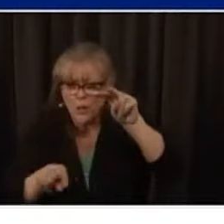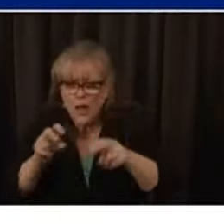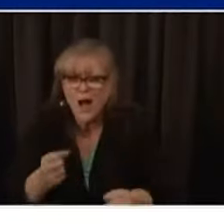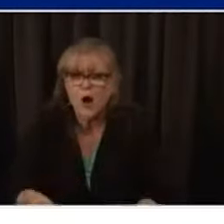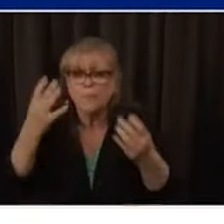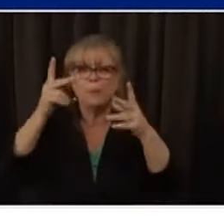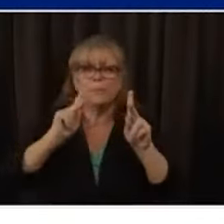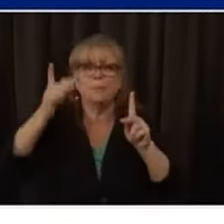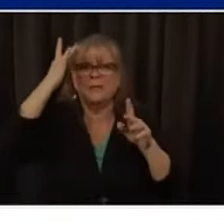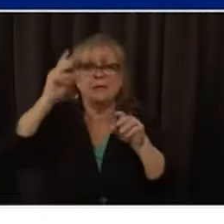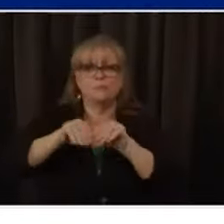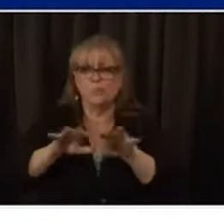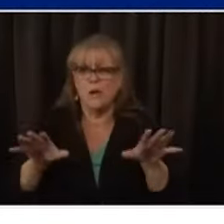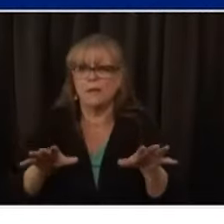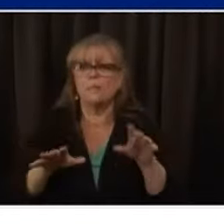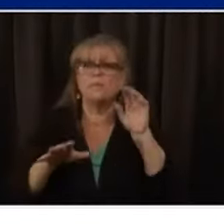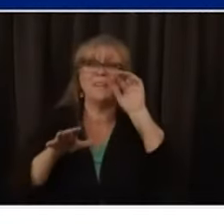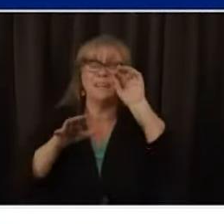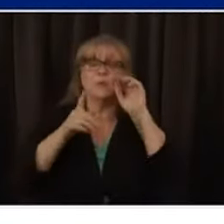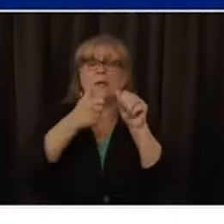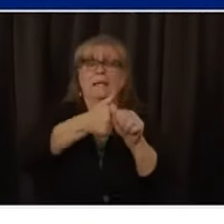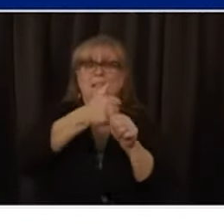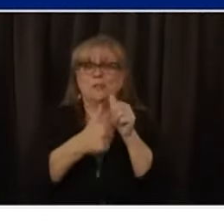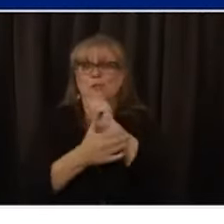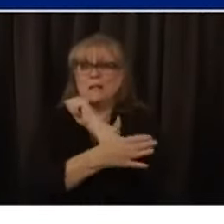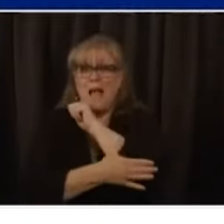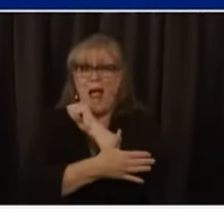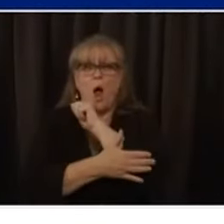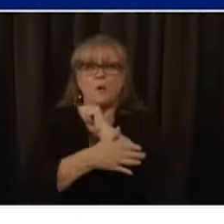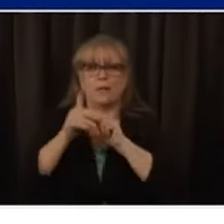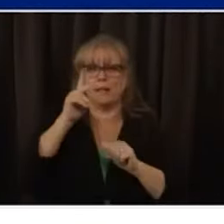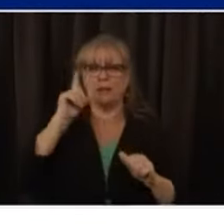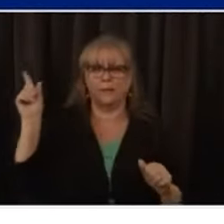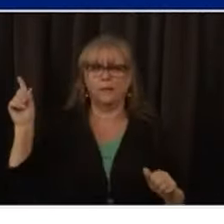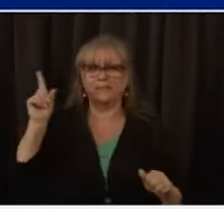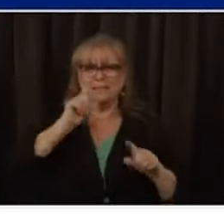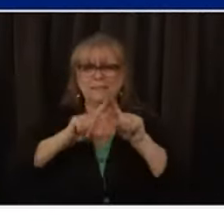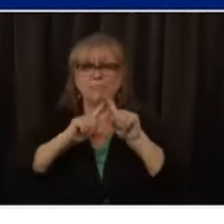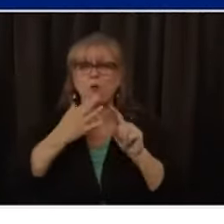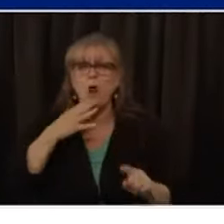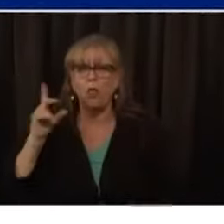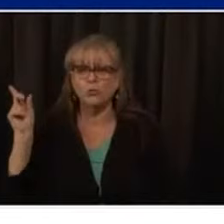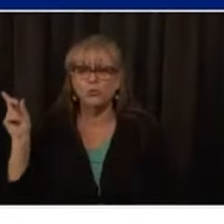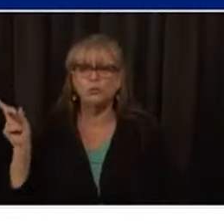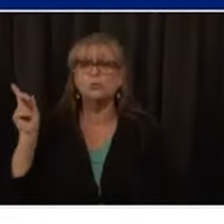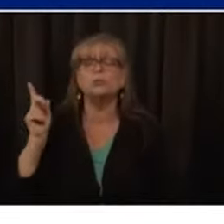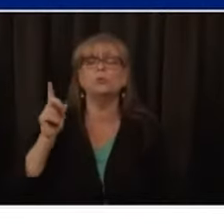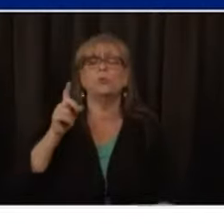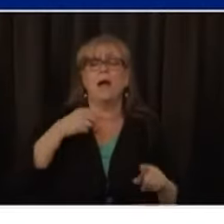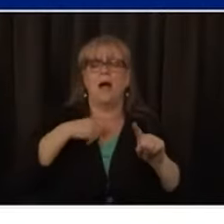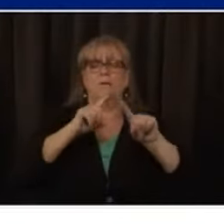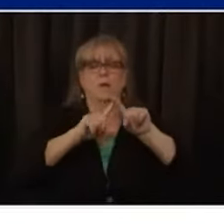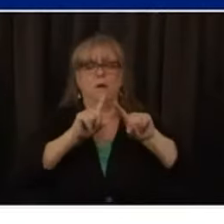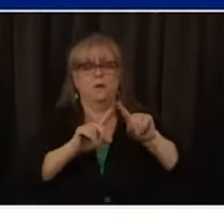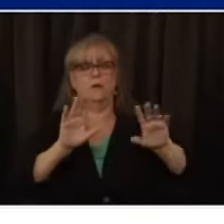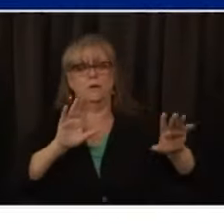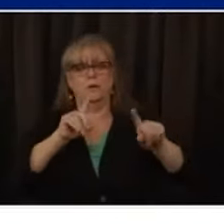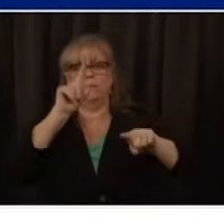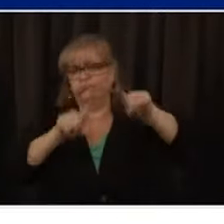And counties are really at varying levels of disease transmission, and this is a constantly shifting